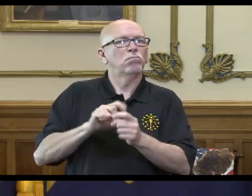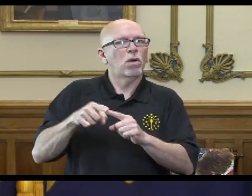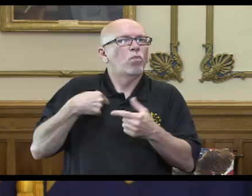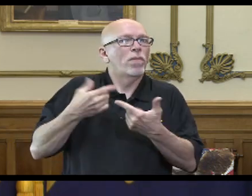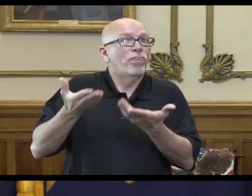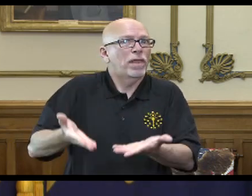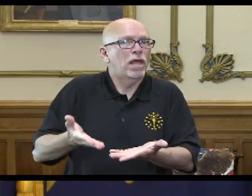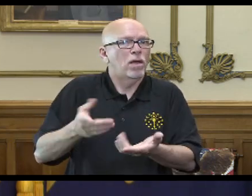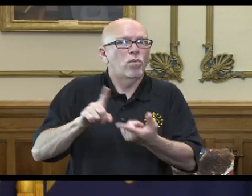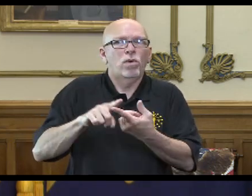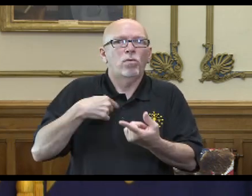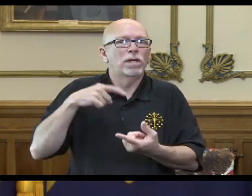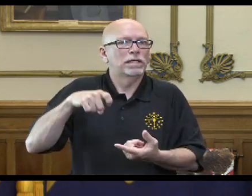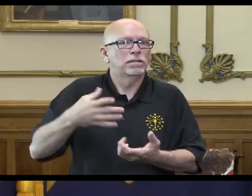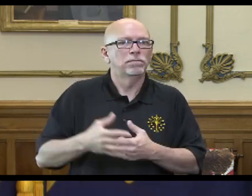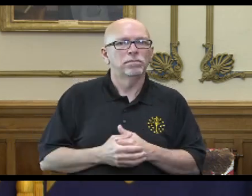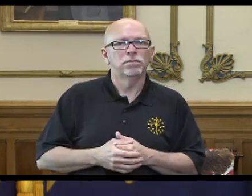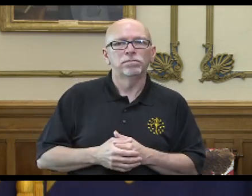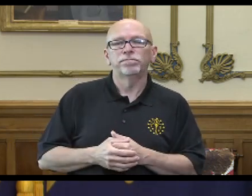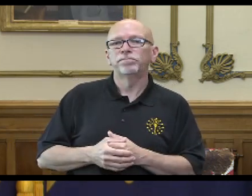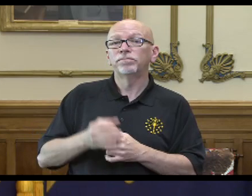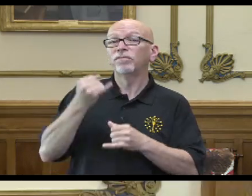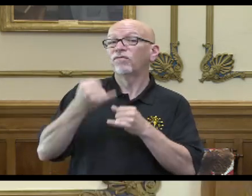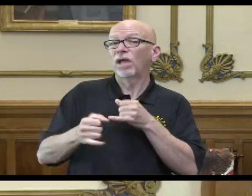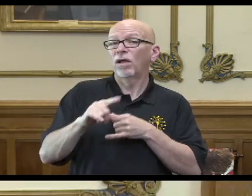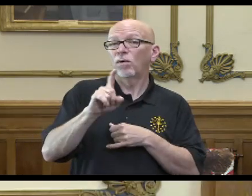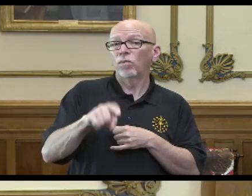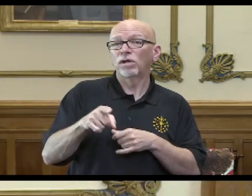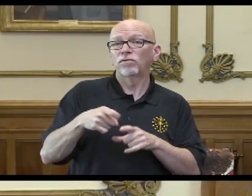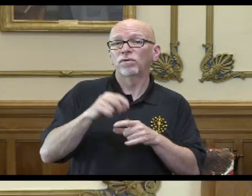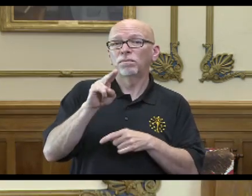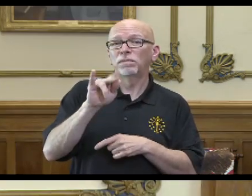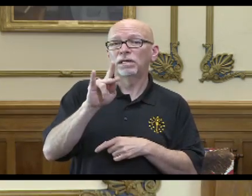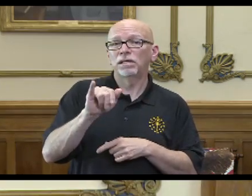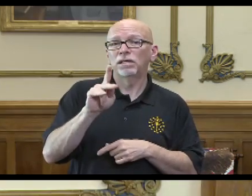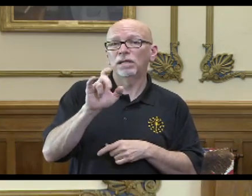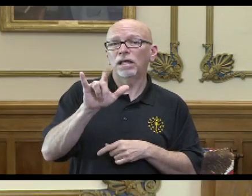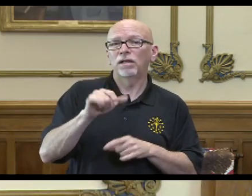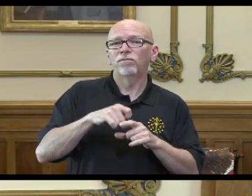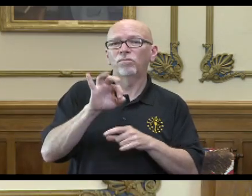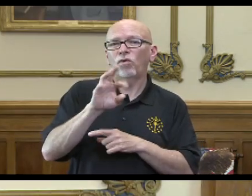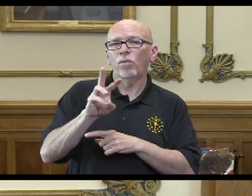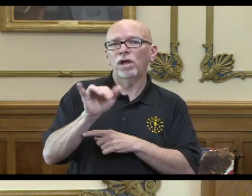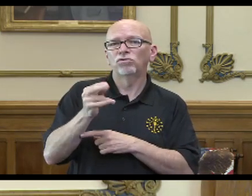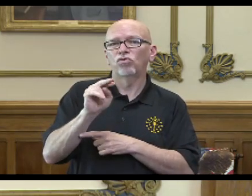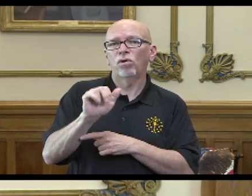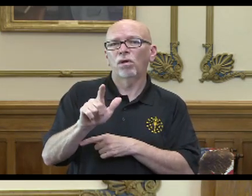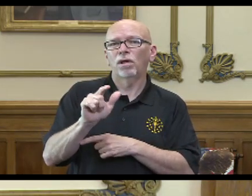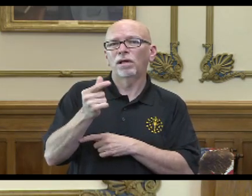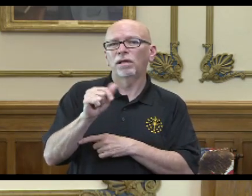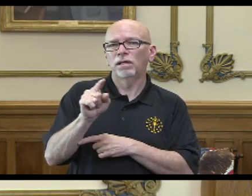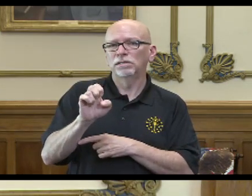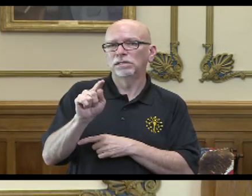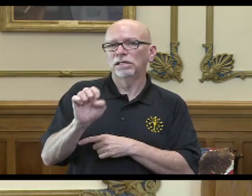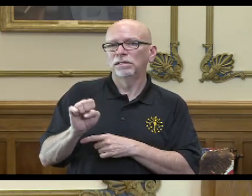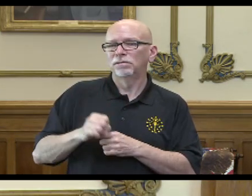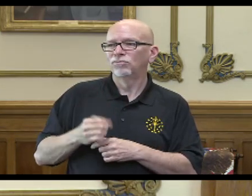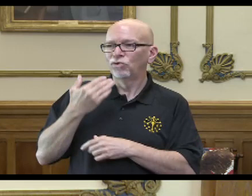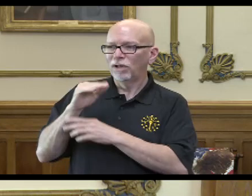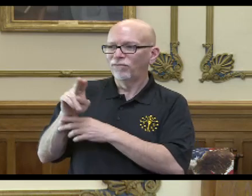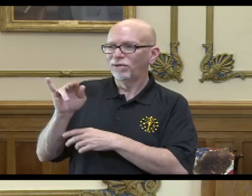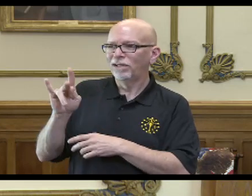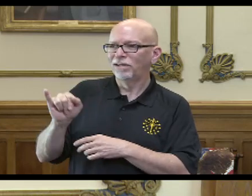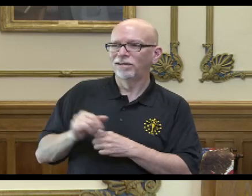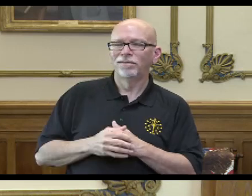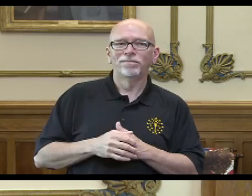we need to be. Our final question is from Nikki Kelly with the Fort Wayne Journal-Gazette. Afternoon, Nikki.